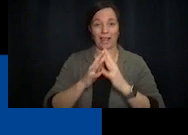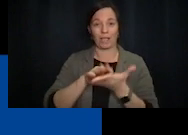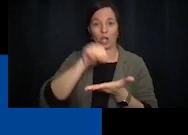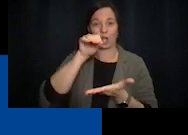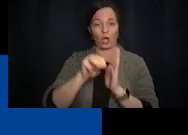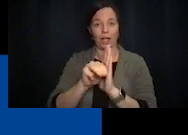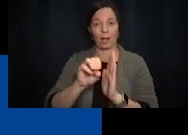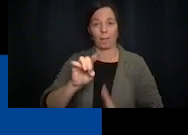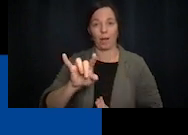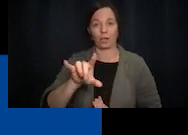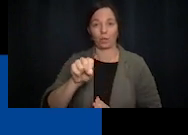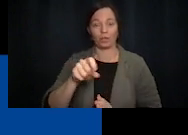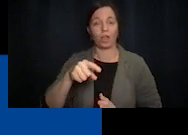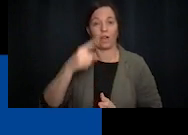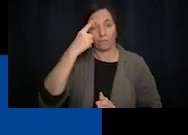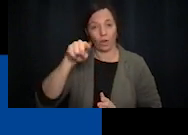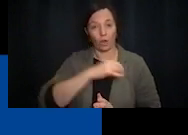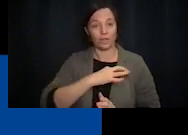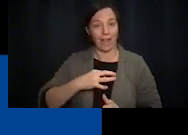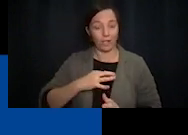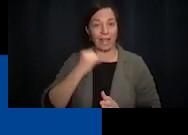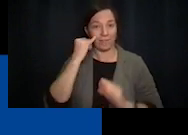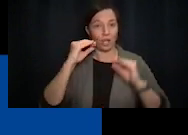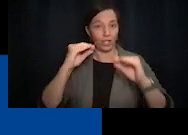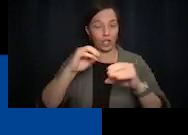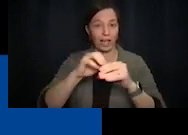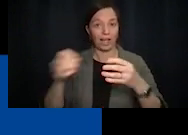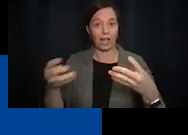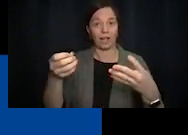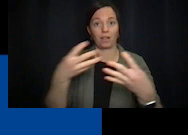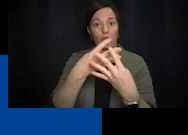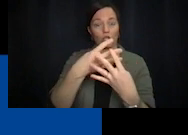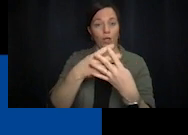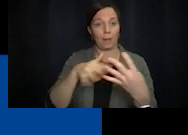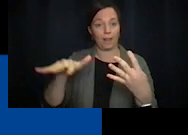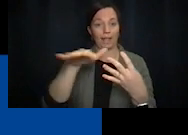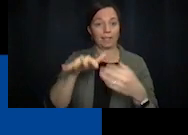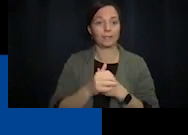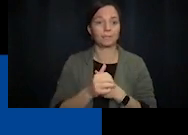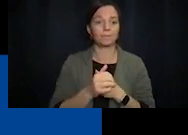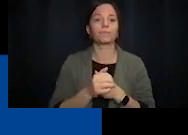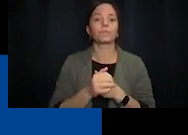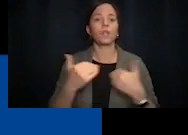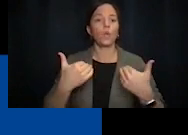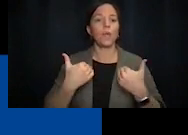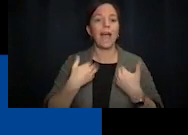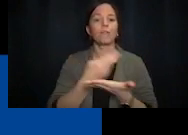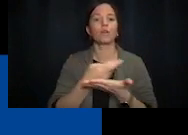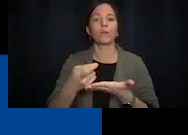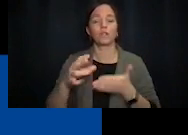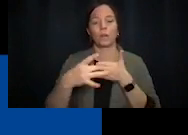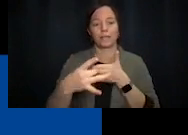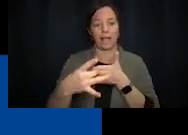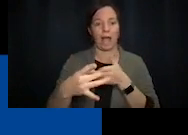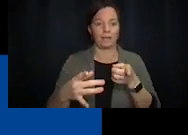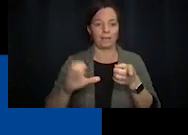for faculty who are teaching in incarcerated spaces. It's titled Teaching in CDCR, Equity and Curriculum Resource Guide. It is specifically